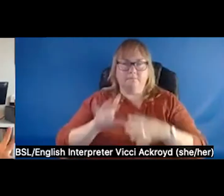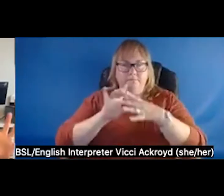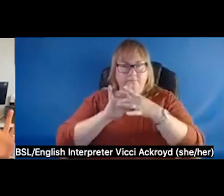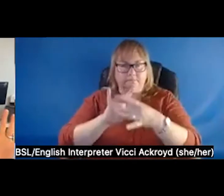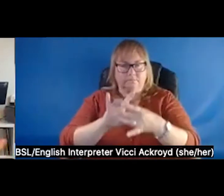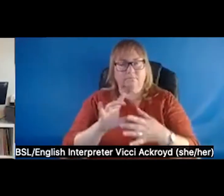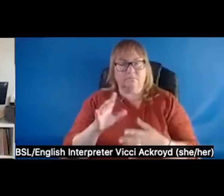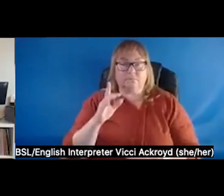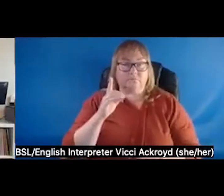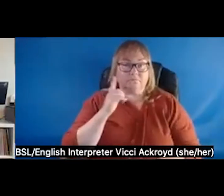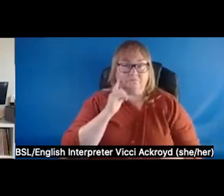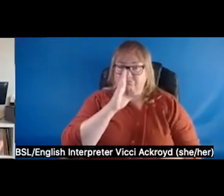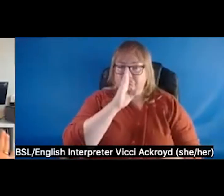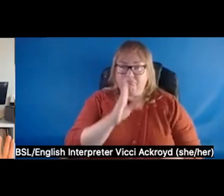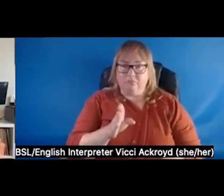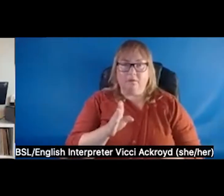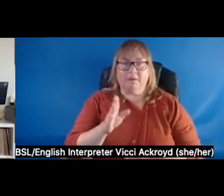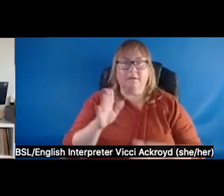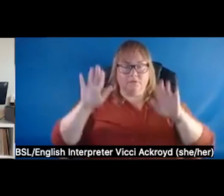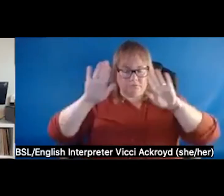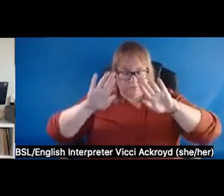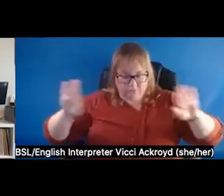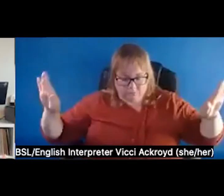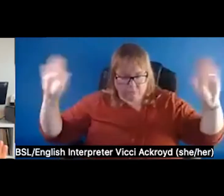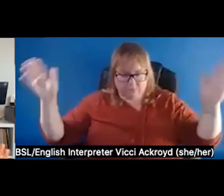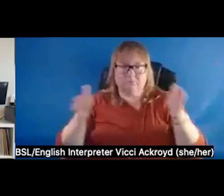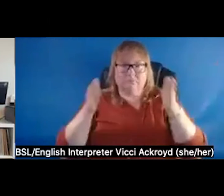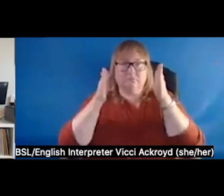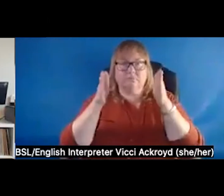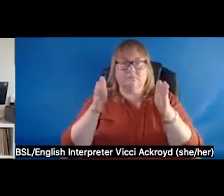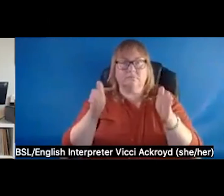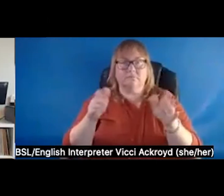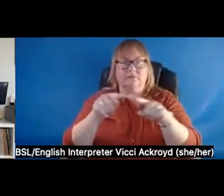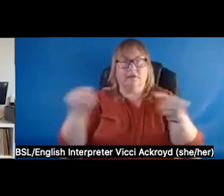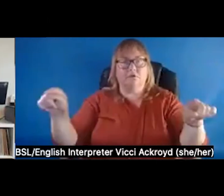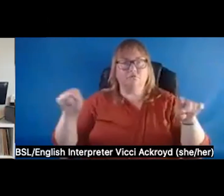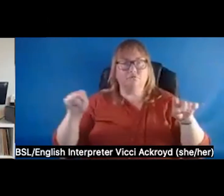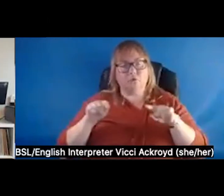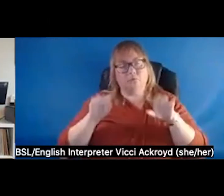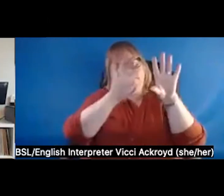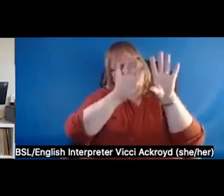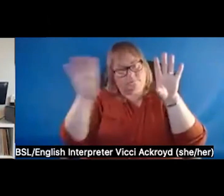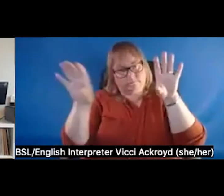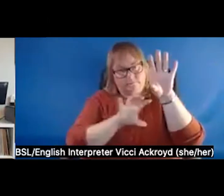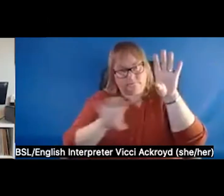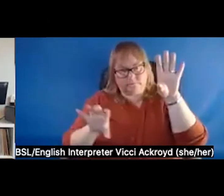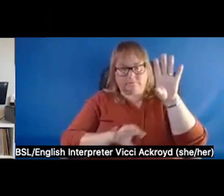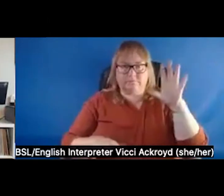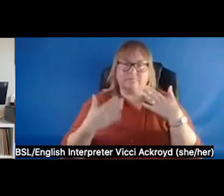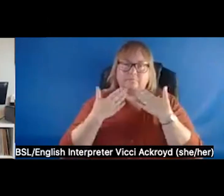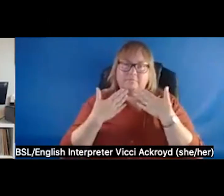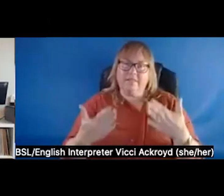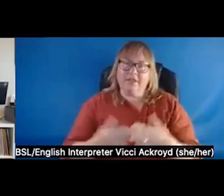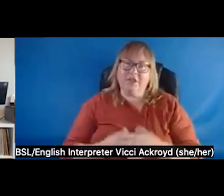exercise of just orienting ourselves in your room. So thank you for doing that with